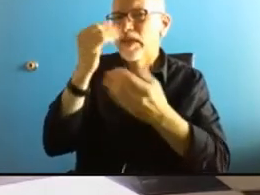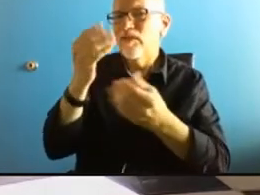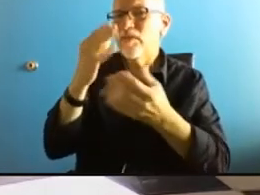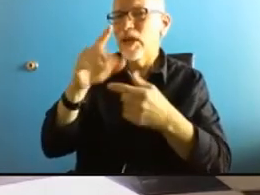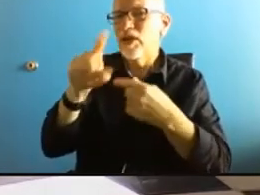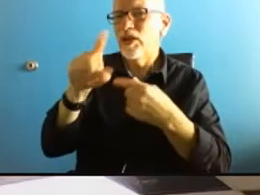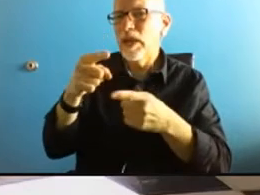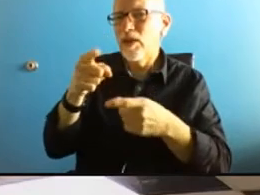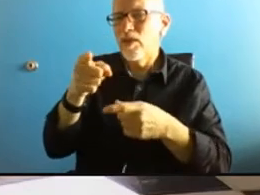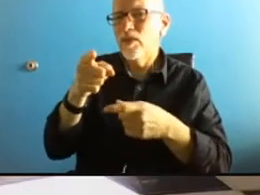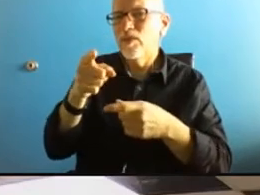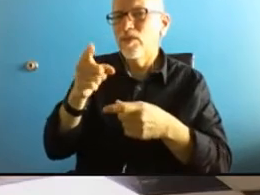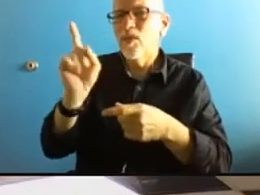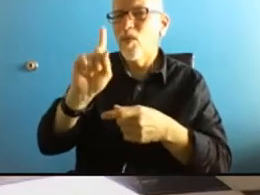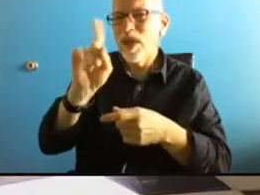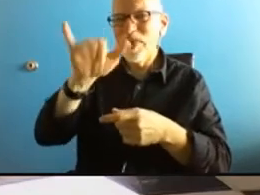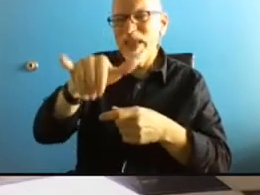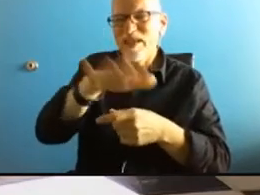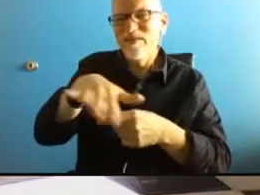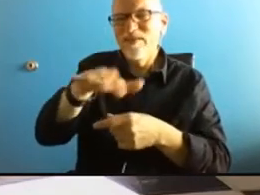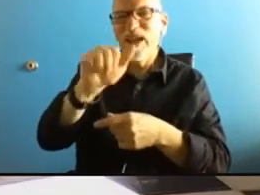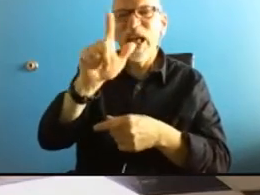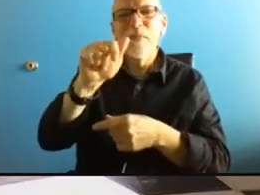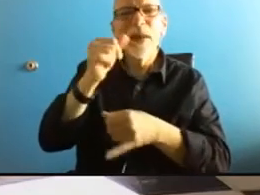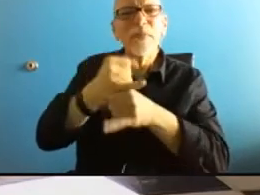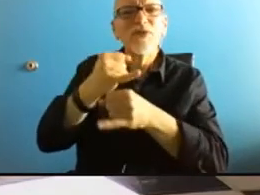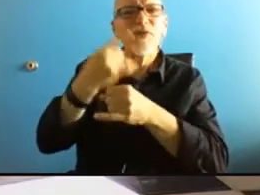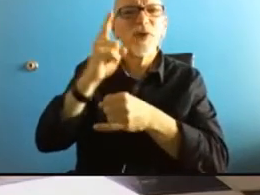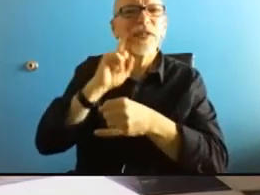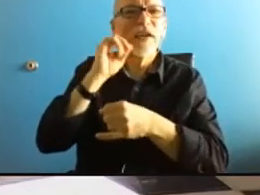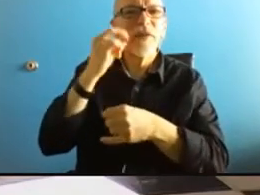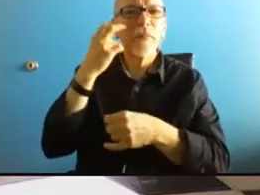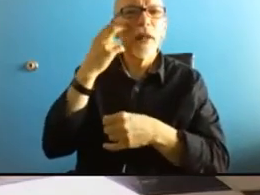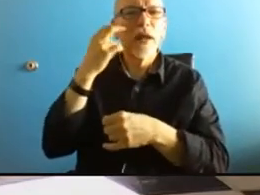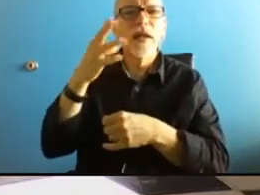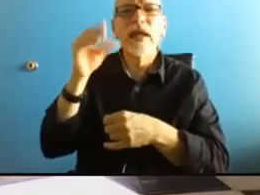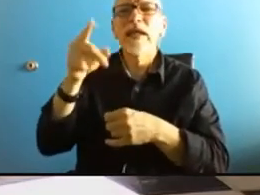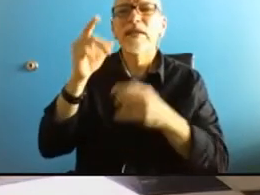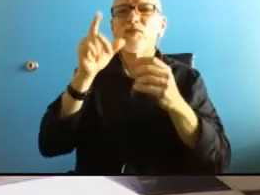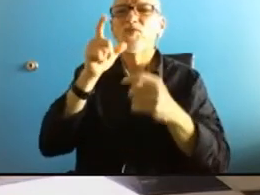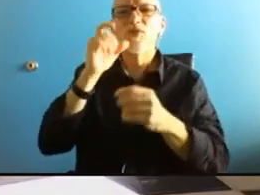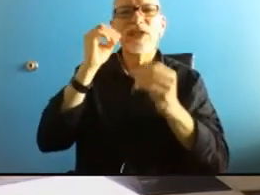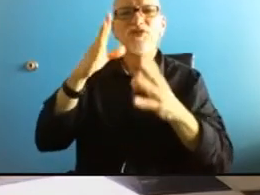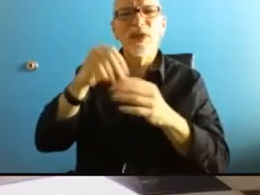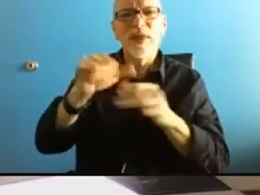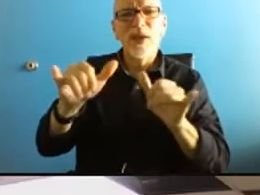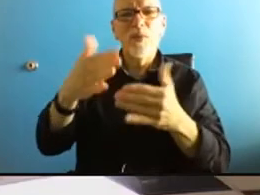about where we were, Alabama Institute for Deaf and the Blind, and some of the educators that were in the room with us?